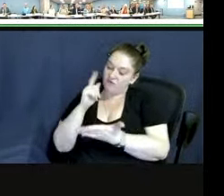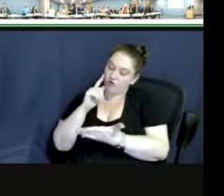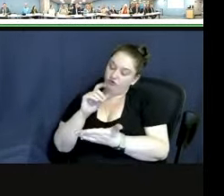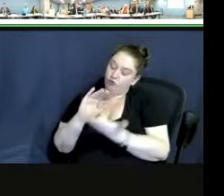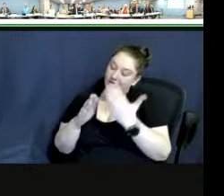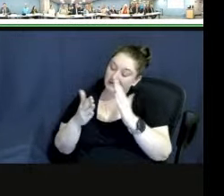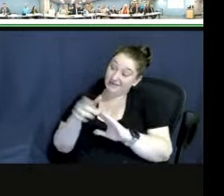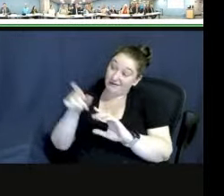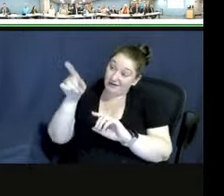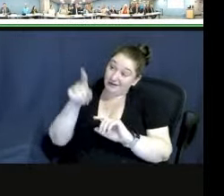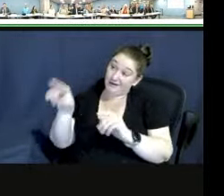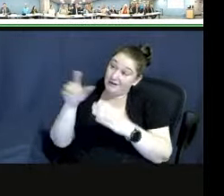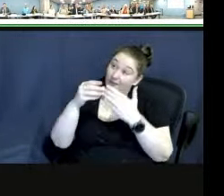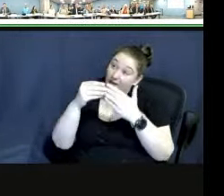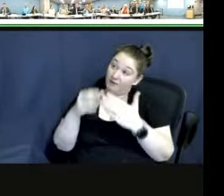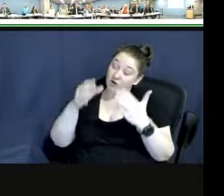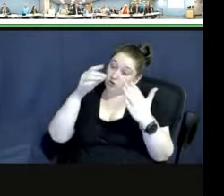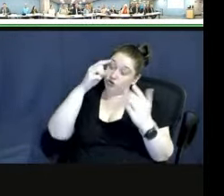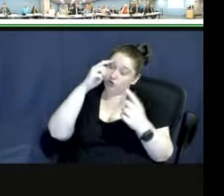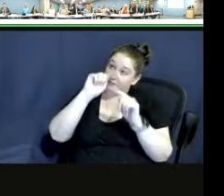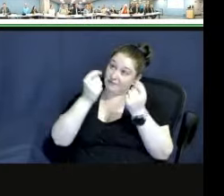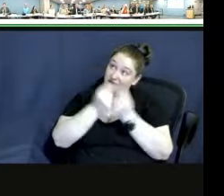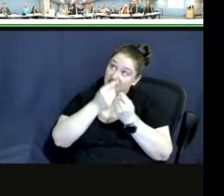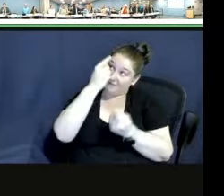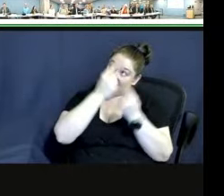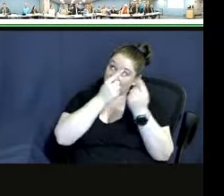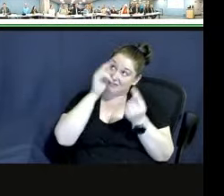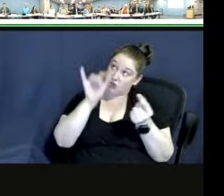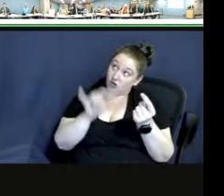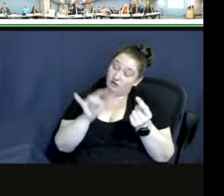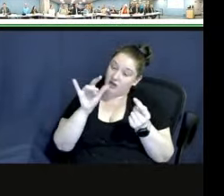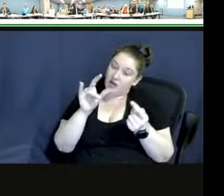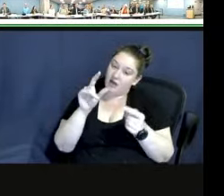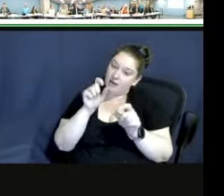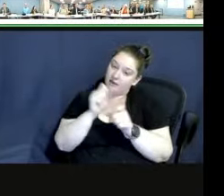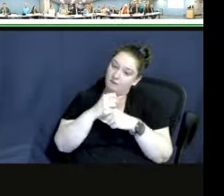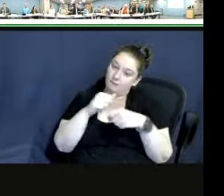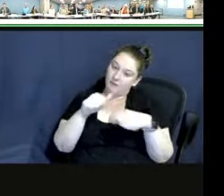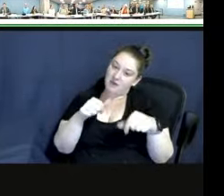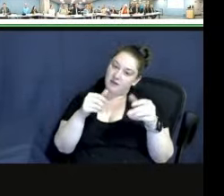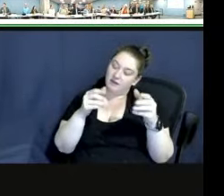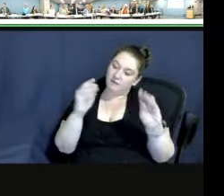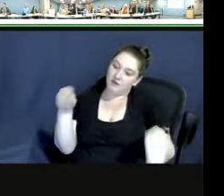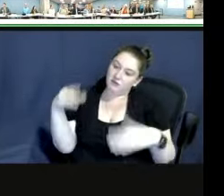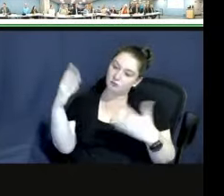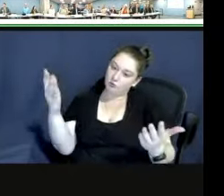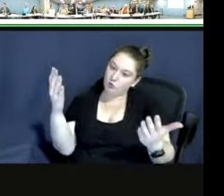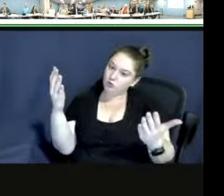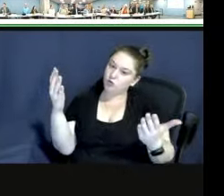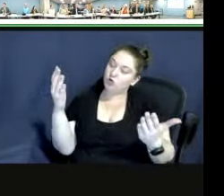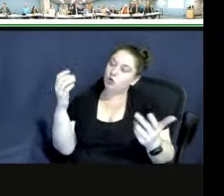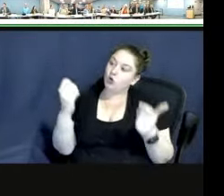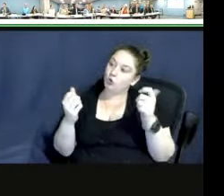leadership team consider that in making its proposal over